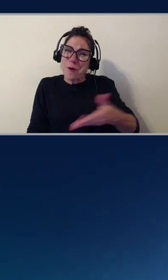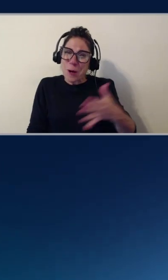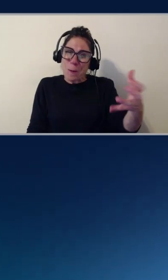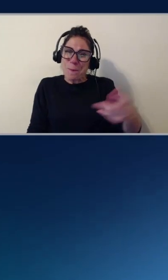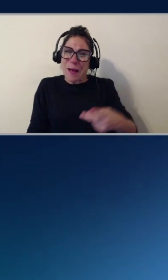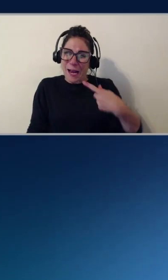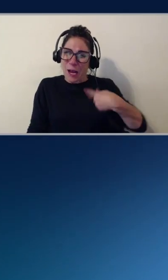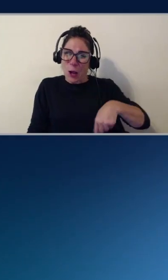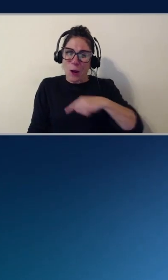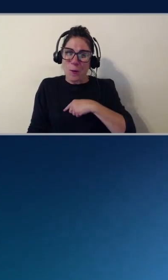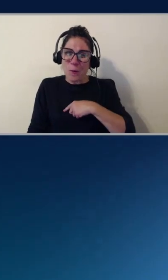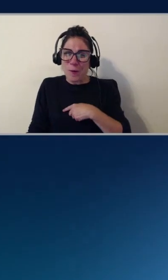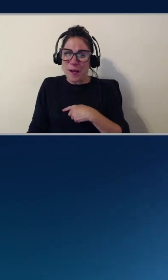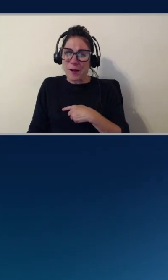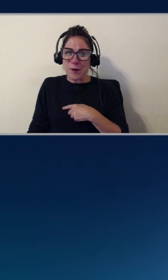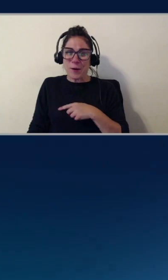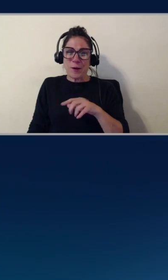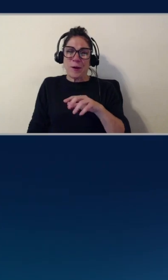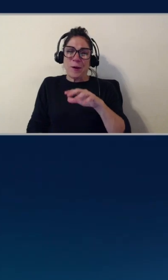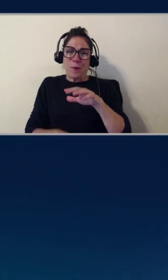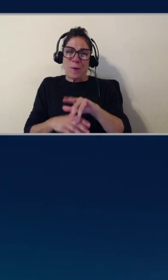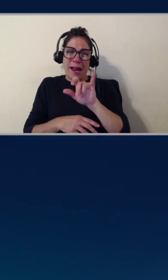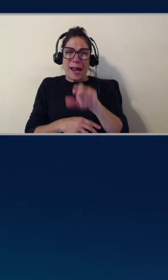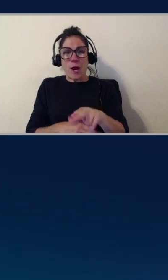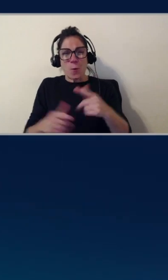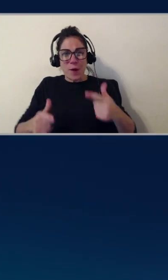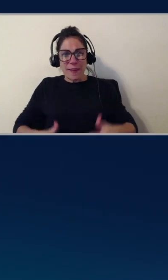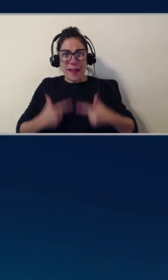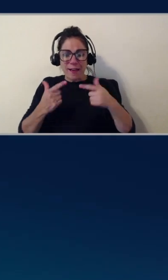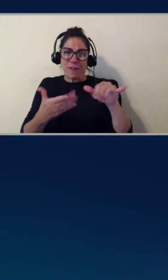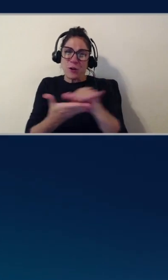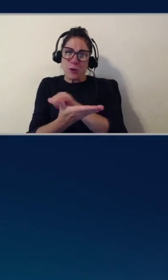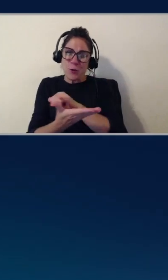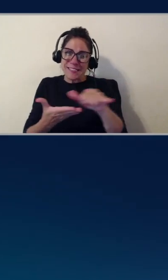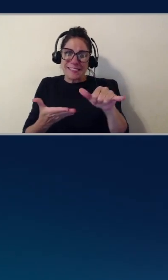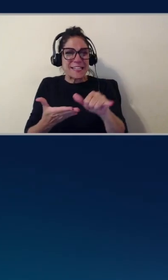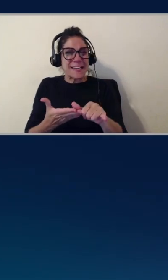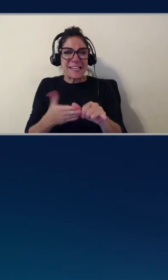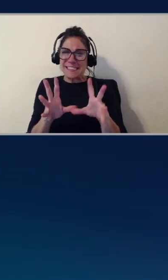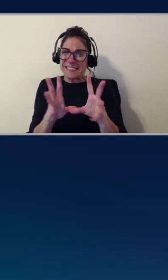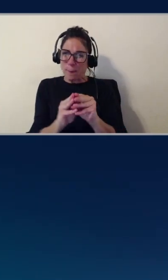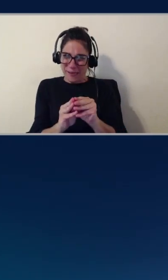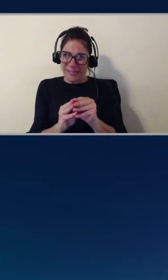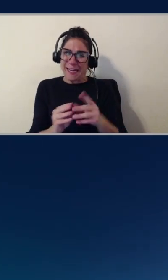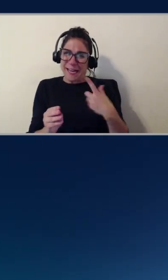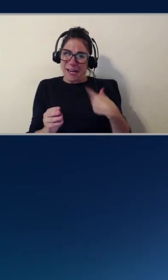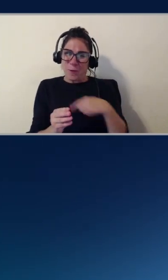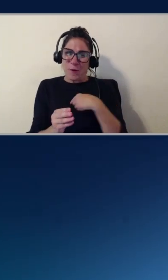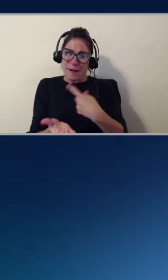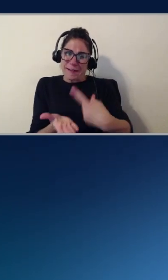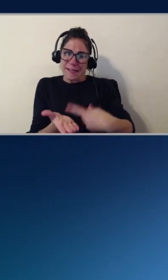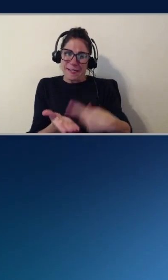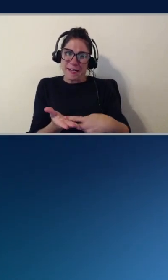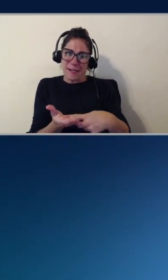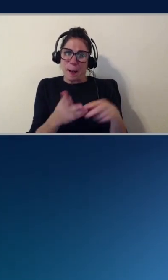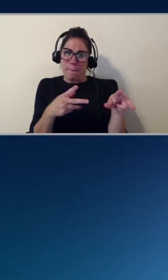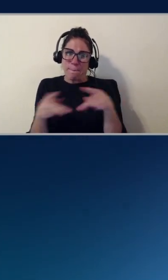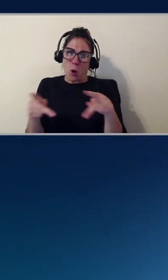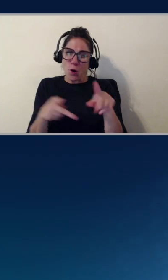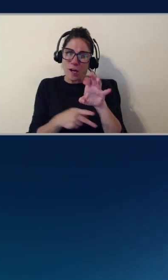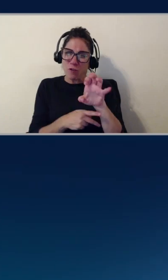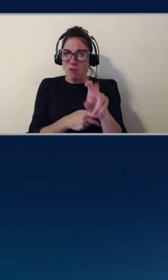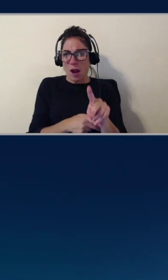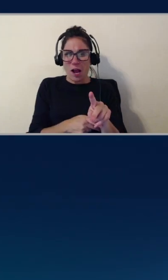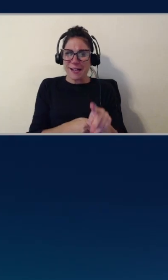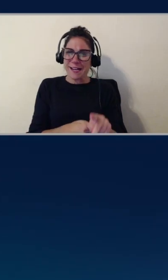We are AWS On Air. We are live at the New York City Summit, and we're going to be talking about PartyRock, which is